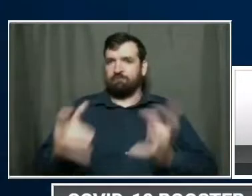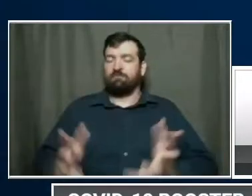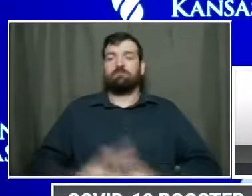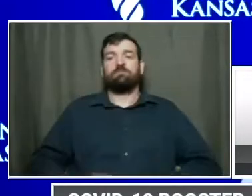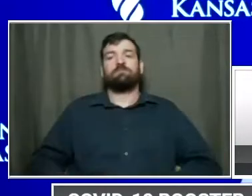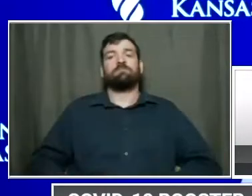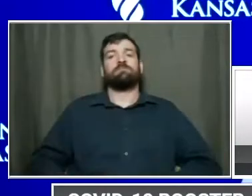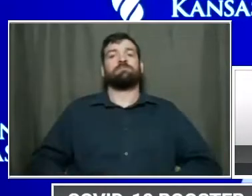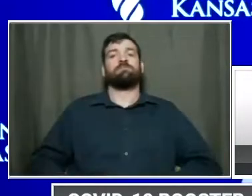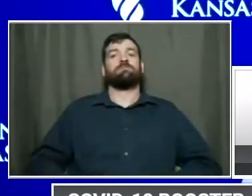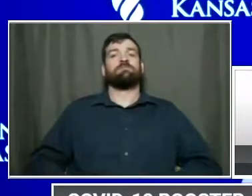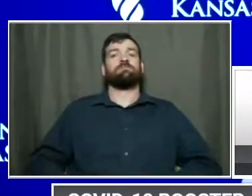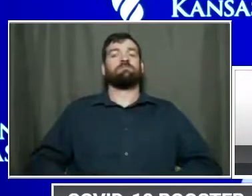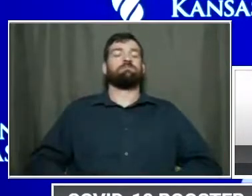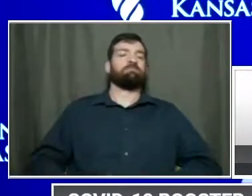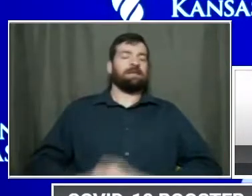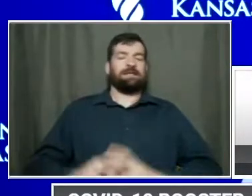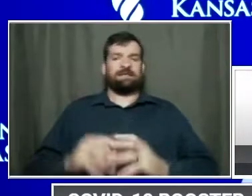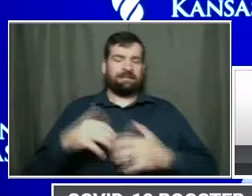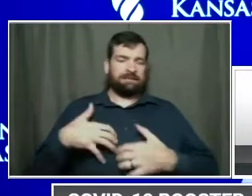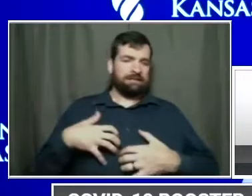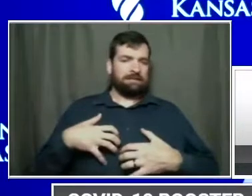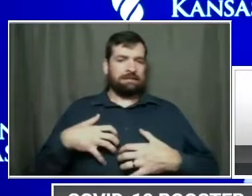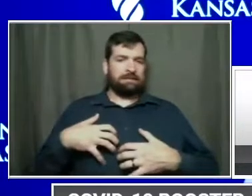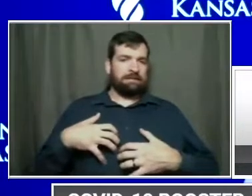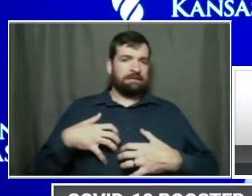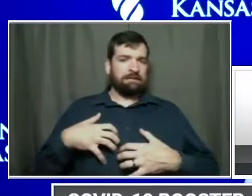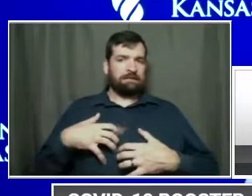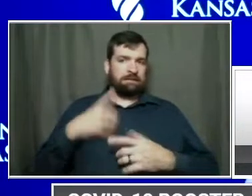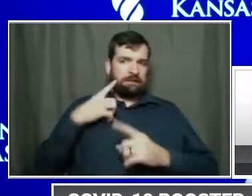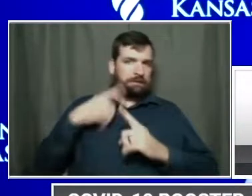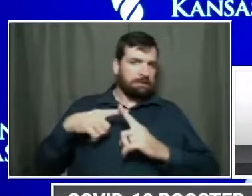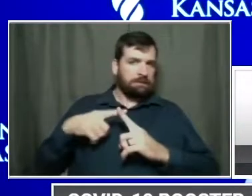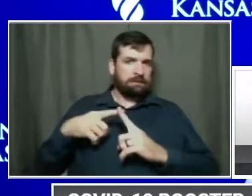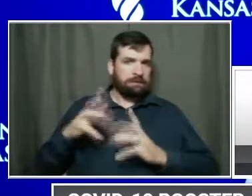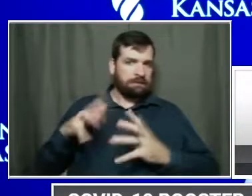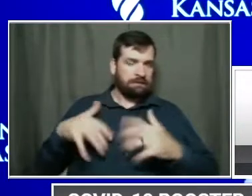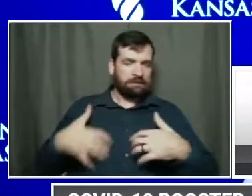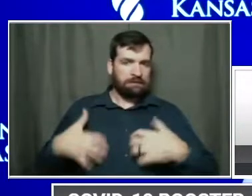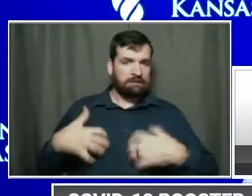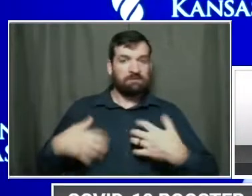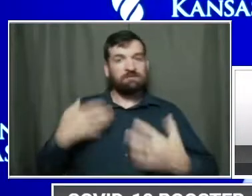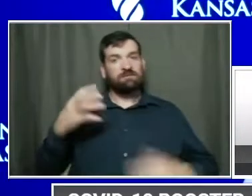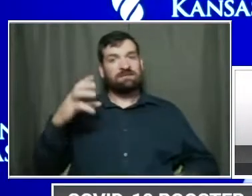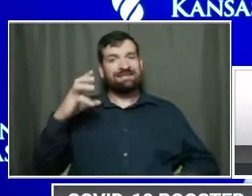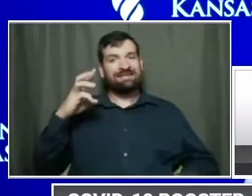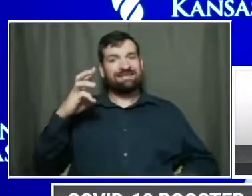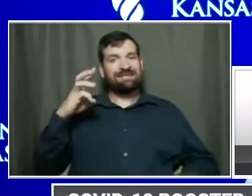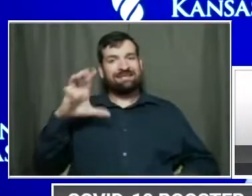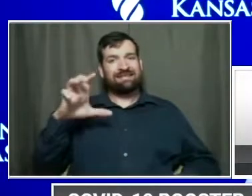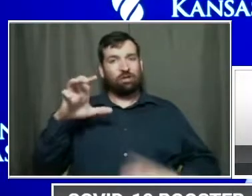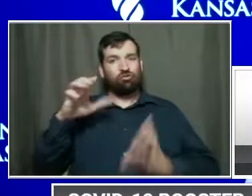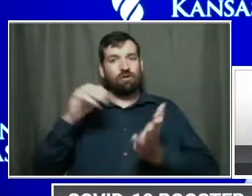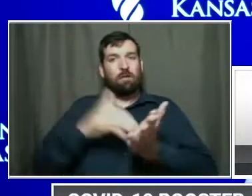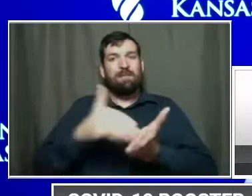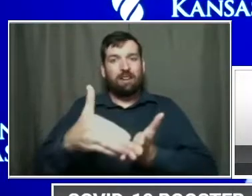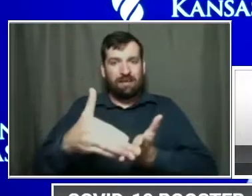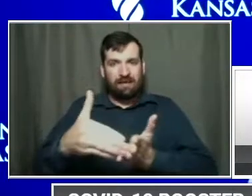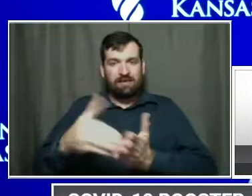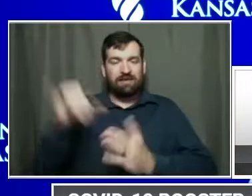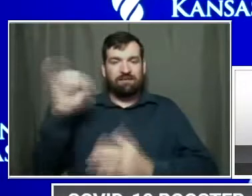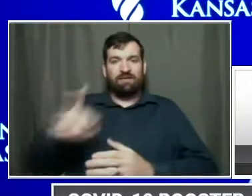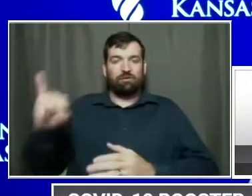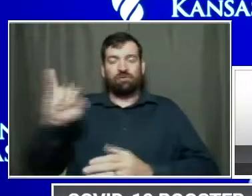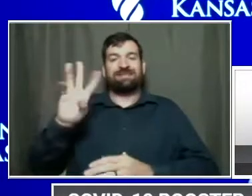mostly guarded optimism. We just have to put it in perspective. There have been 600 million infections and 6.5 million